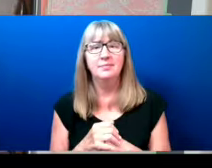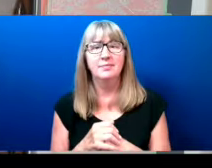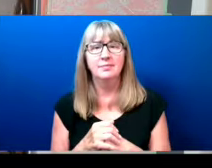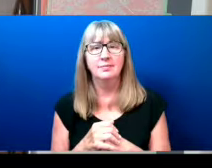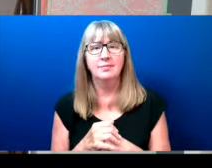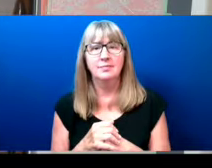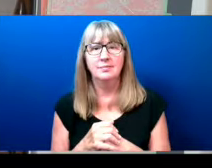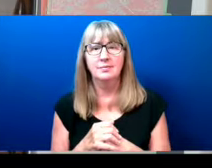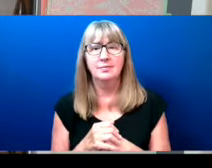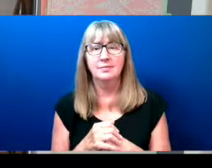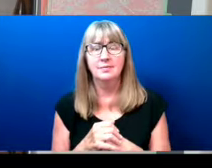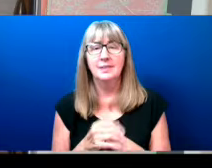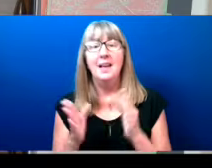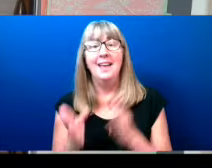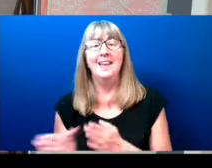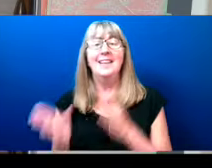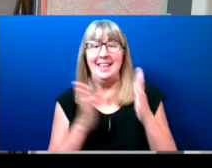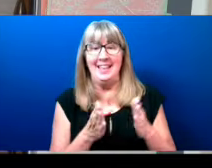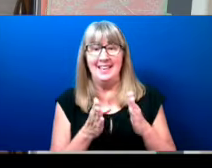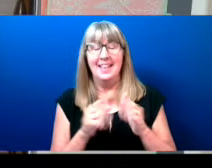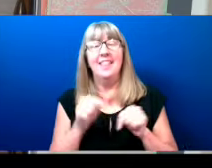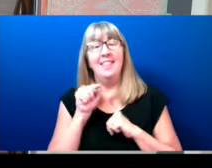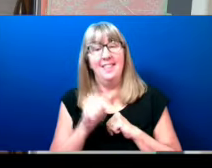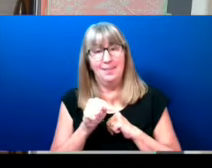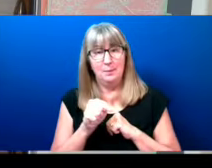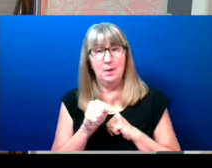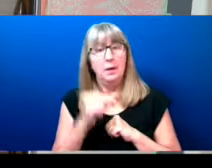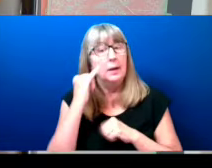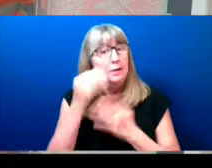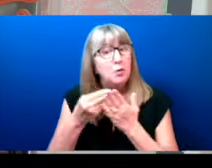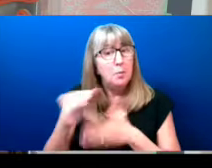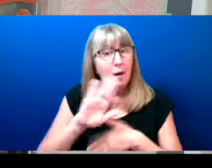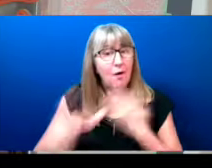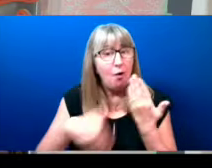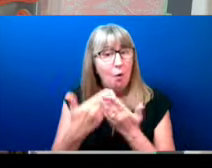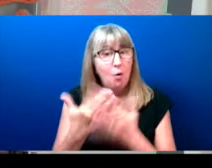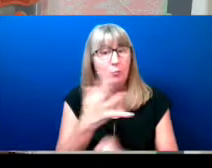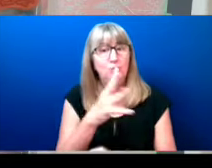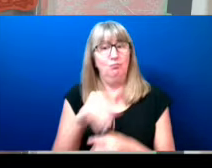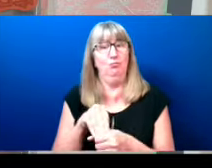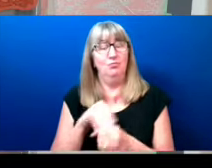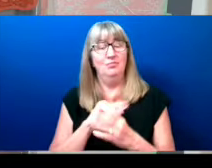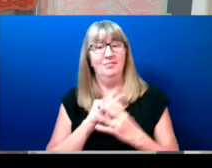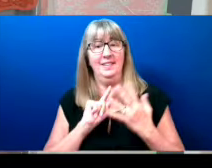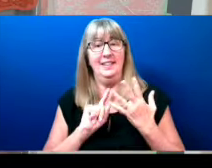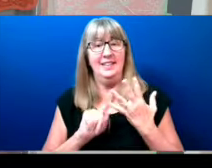the back so you can see what they are of. I've already taken them out. And then also, if